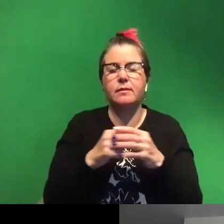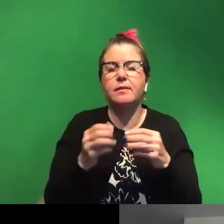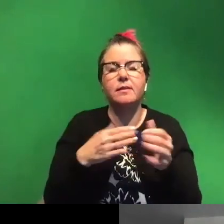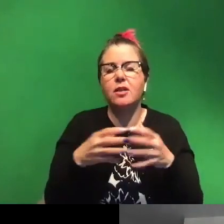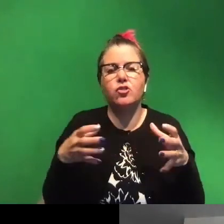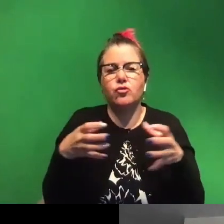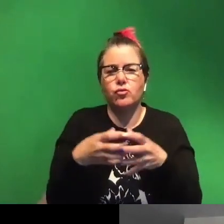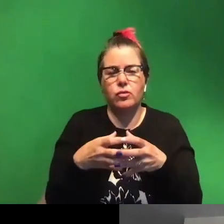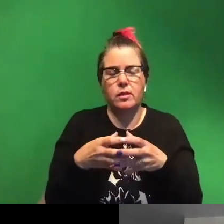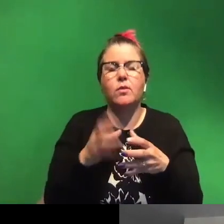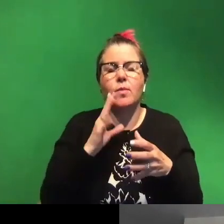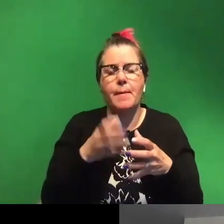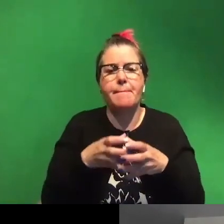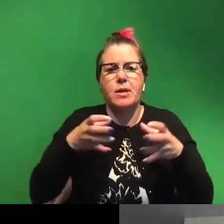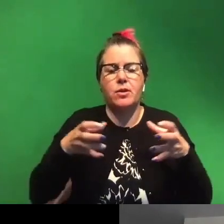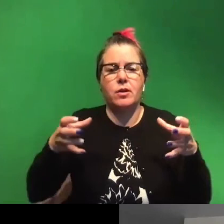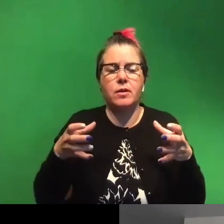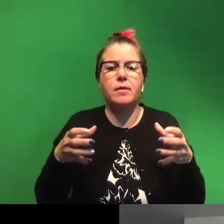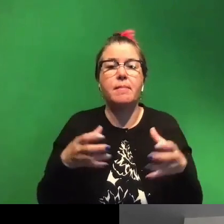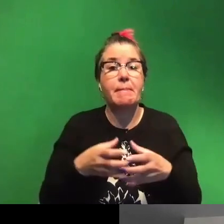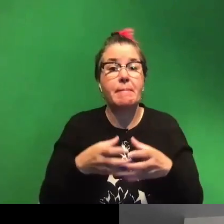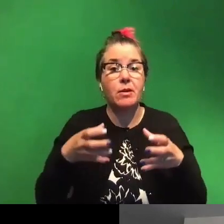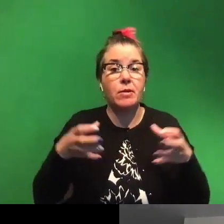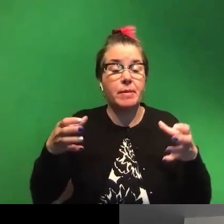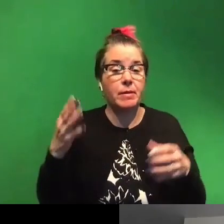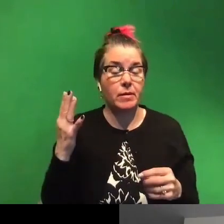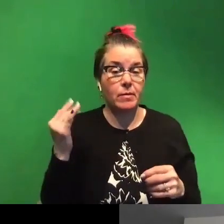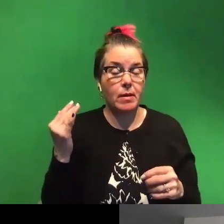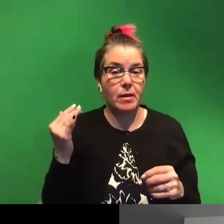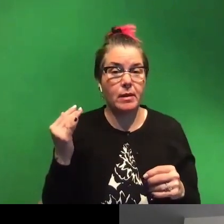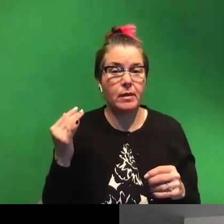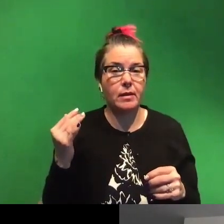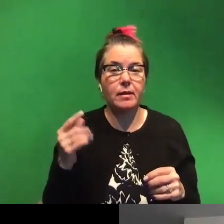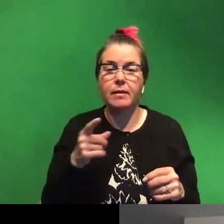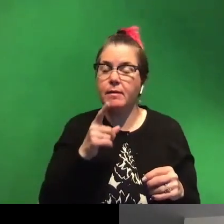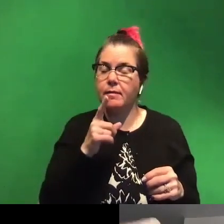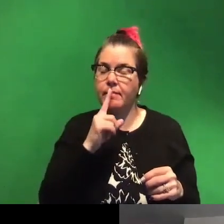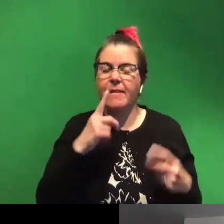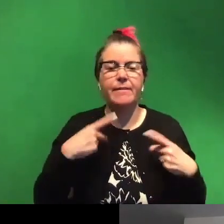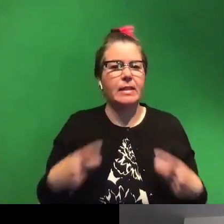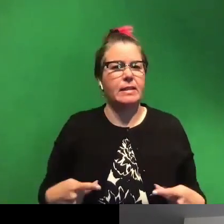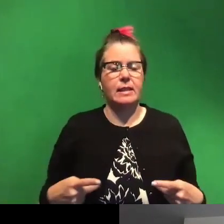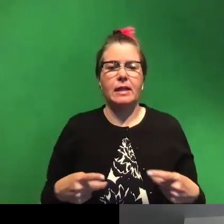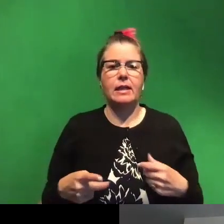gets bigger, but it gets bigger because it's not like physically bigger. It's not like you're